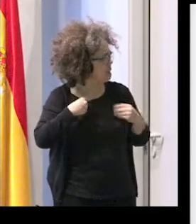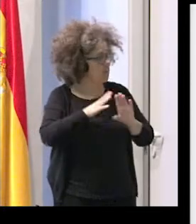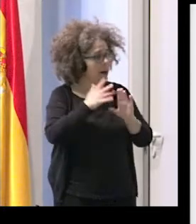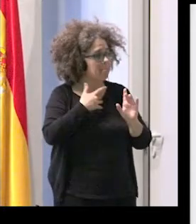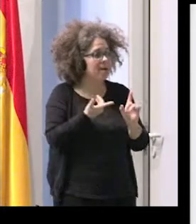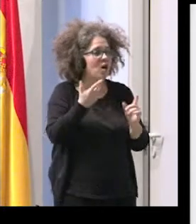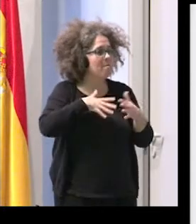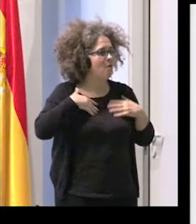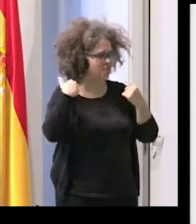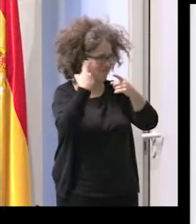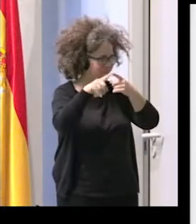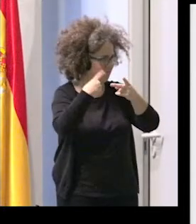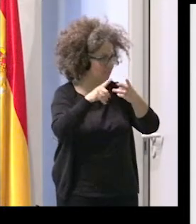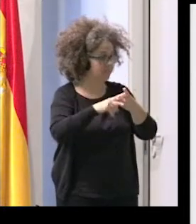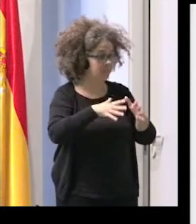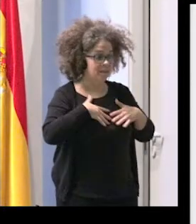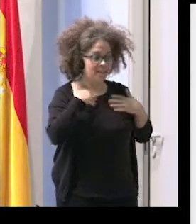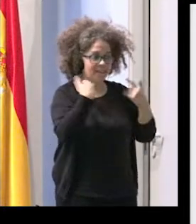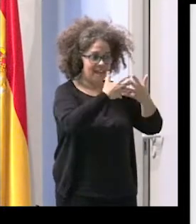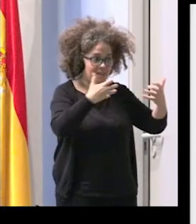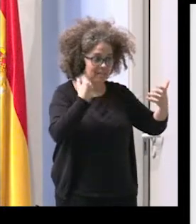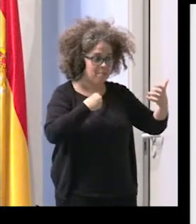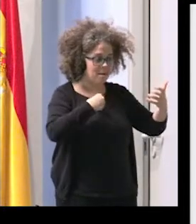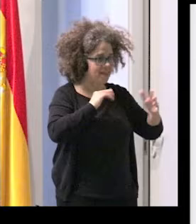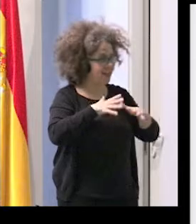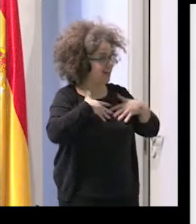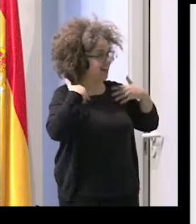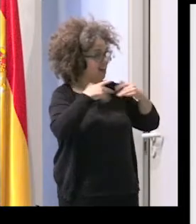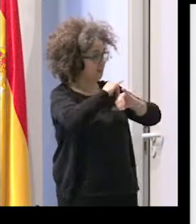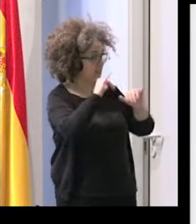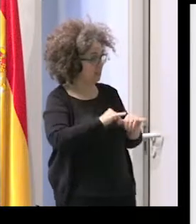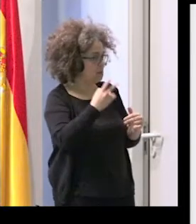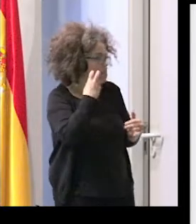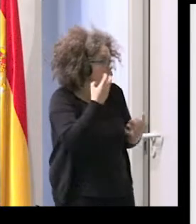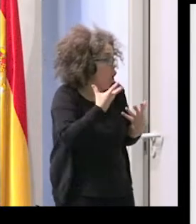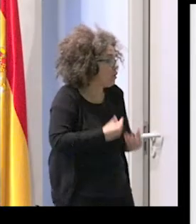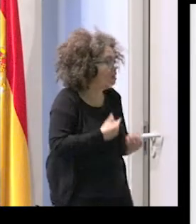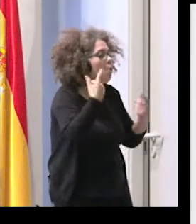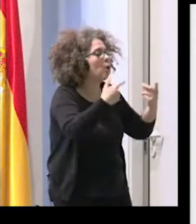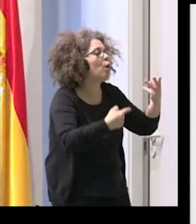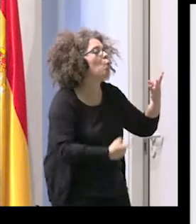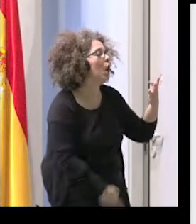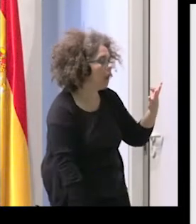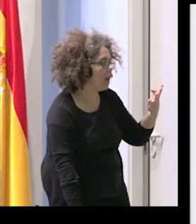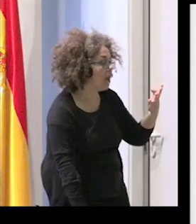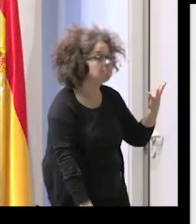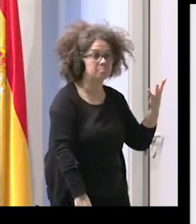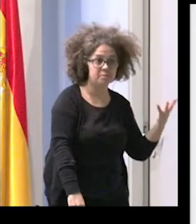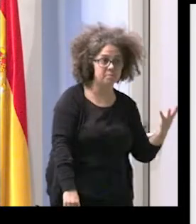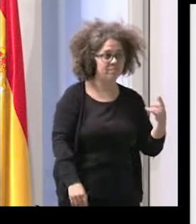happy, fearful, or sad. So you can listen and see. This is one